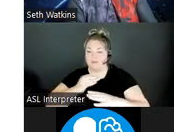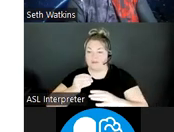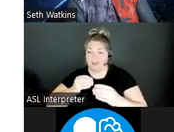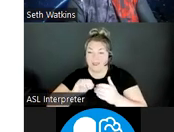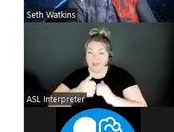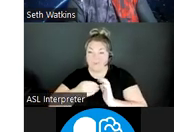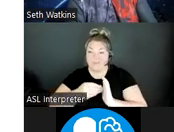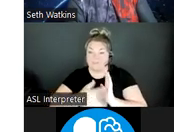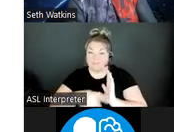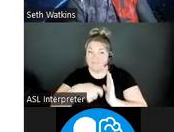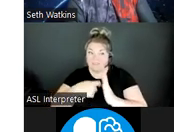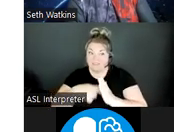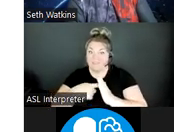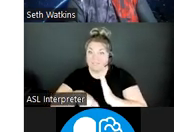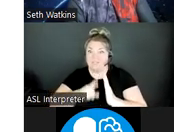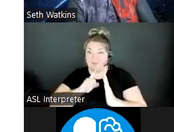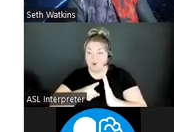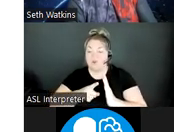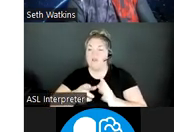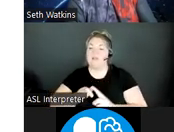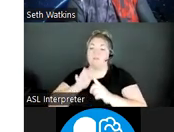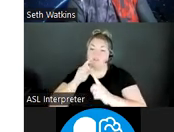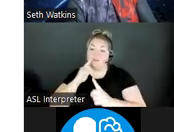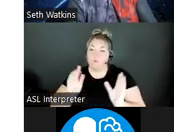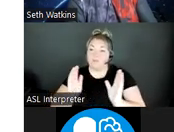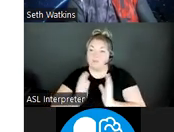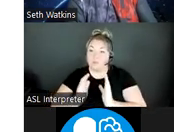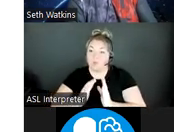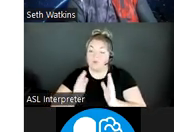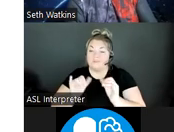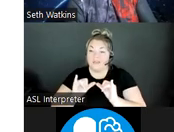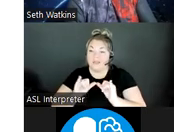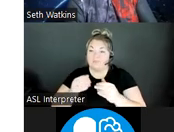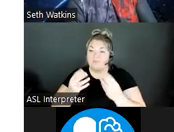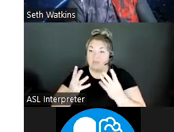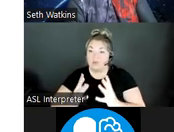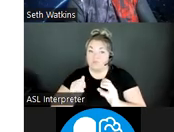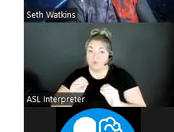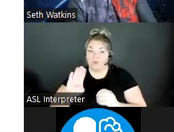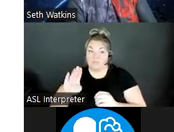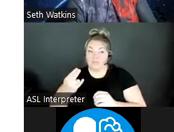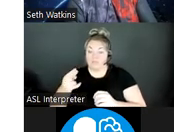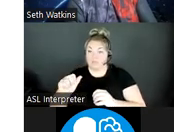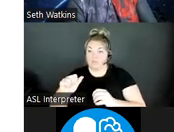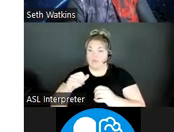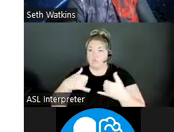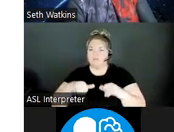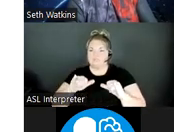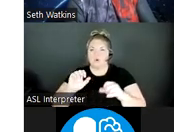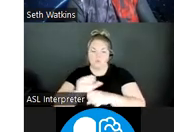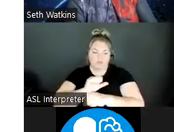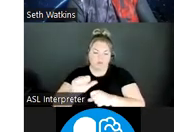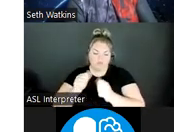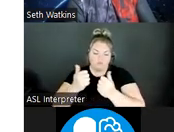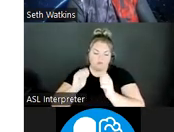expensive these fees are, especially for smaller sized providers. So the BHA, we're still working on crunching